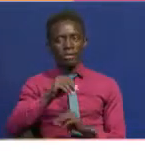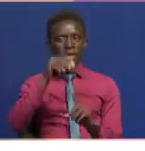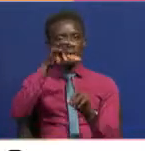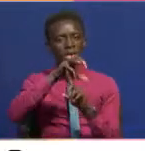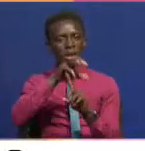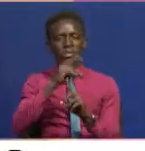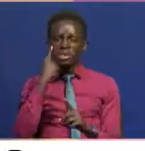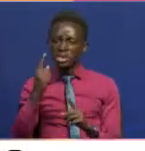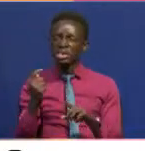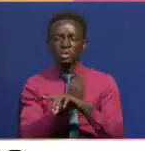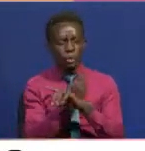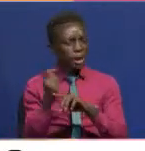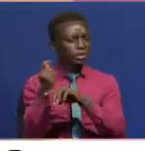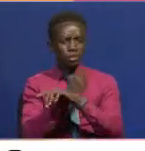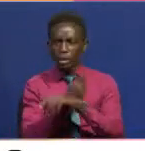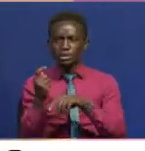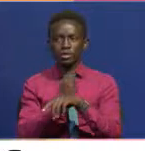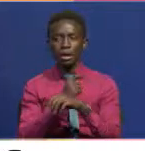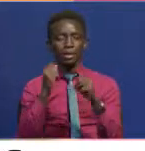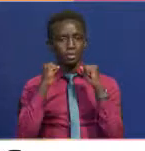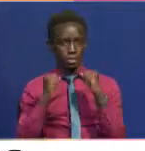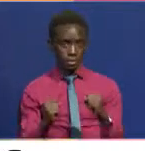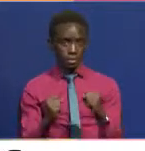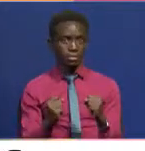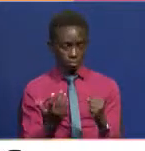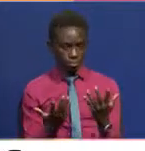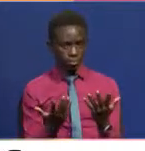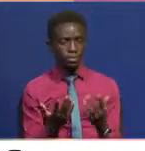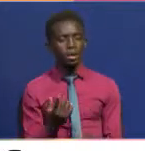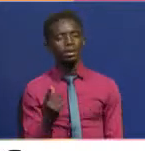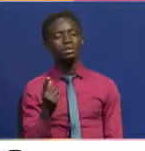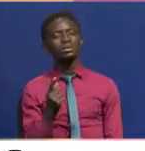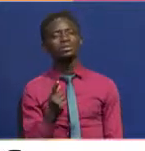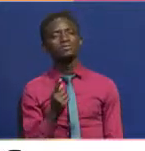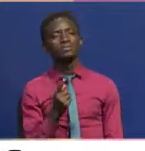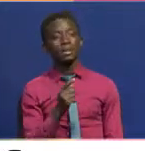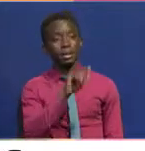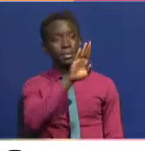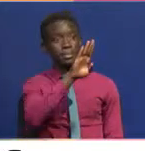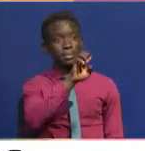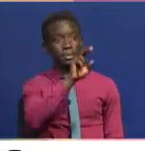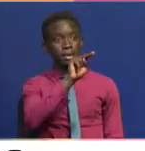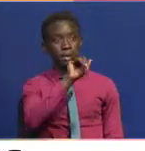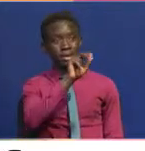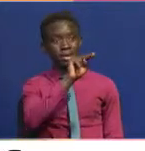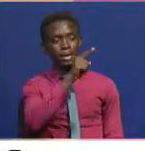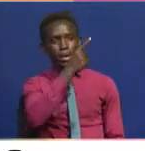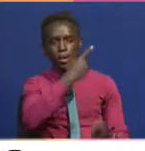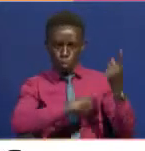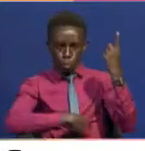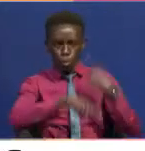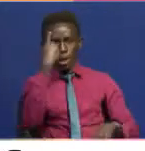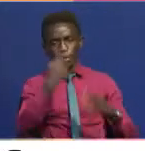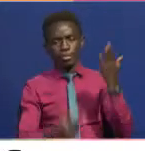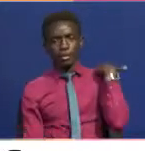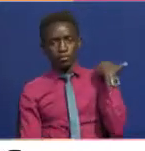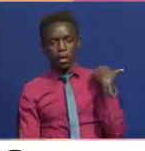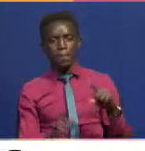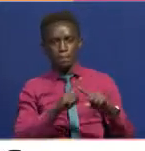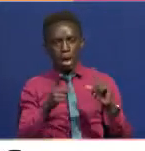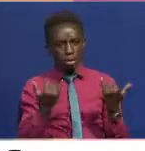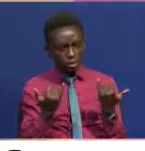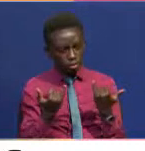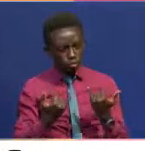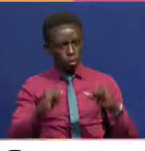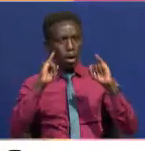have been training very hard. The defending champions, Benin, we would wish to make sure that the trophy remains here,